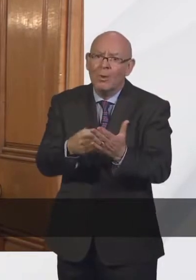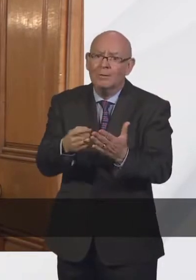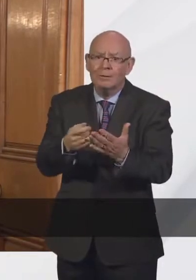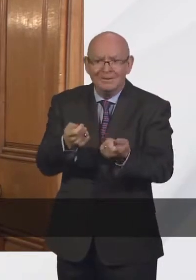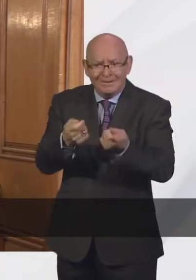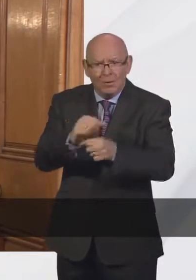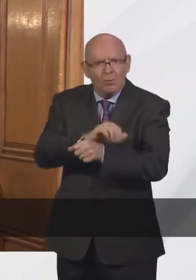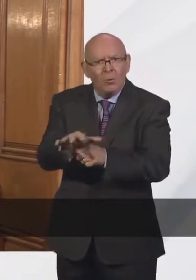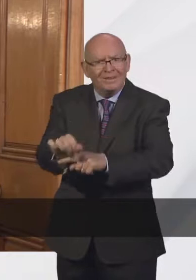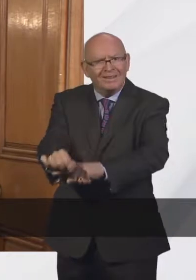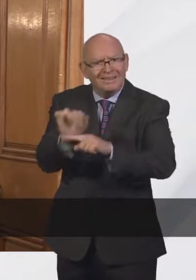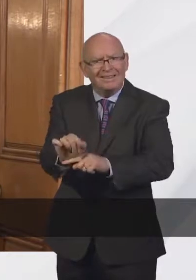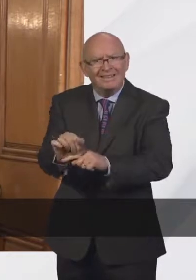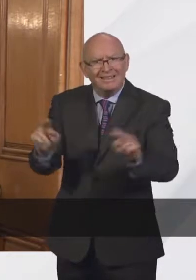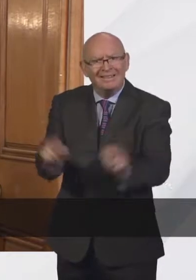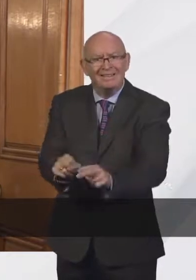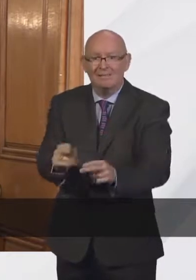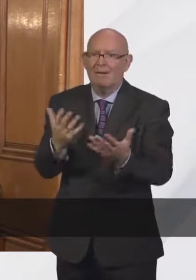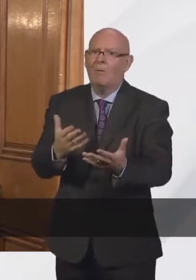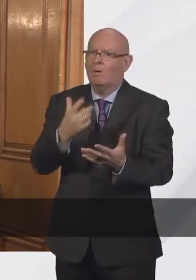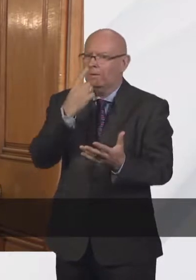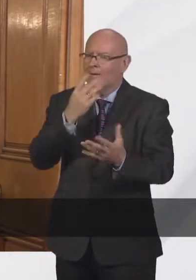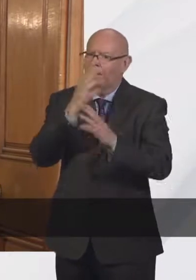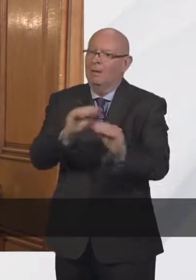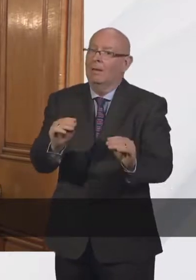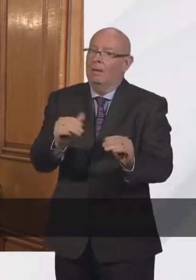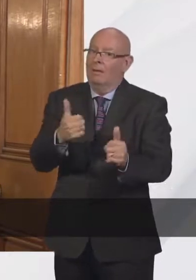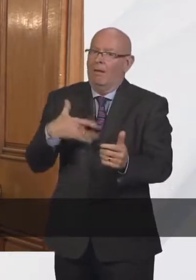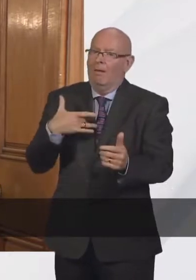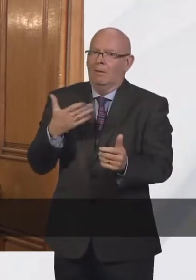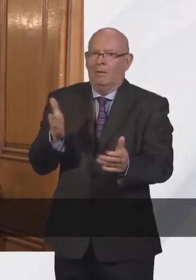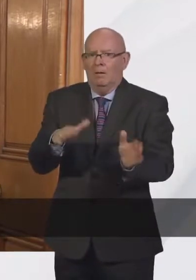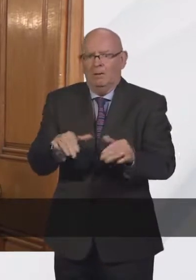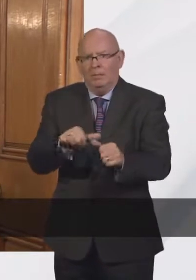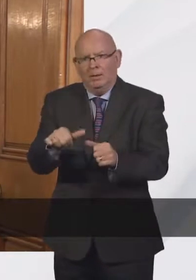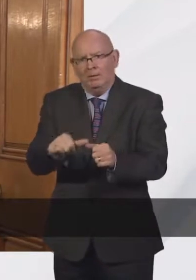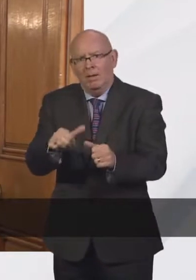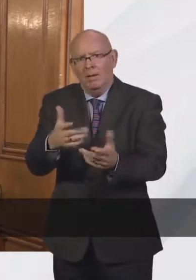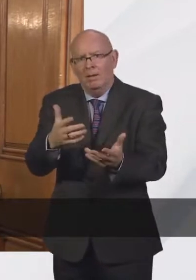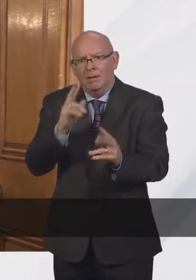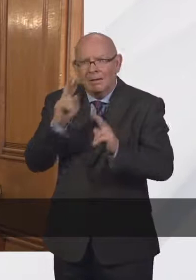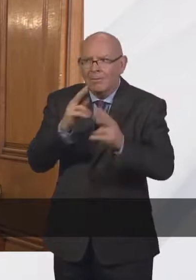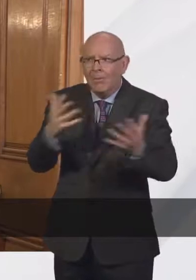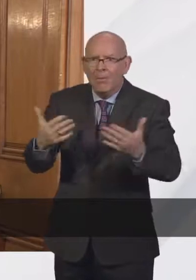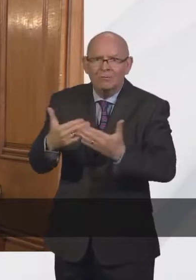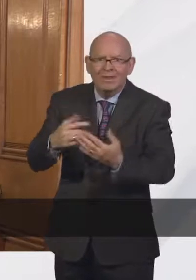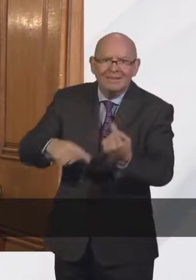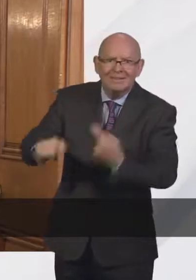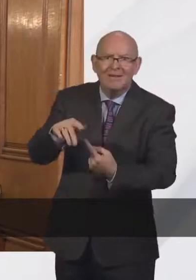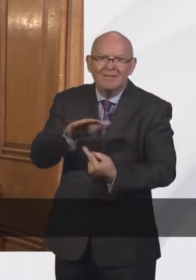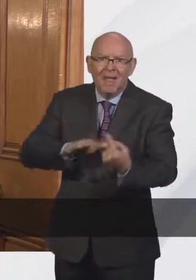Critically, we can make a change to the guidance on 2 metres, which kept us safe while transmission of the virus was